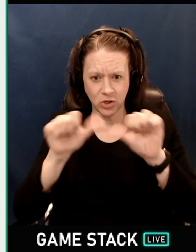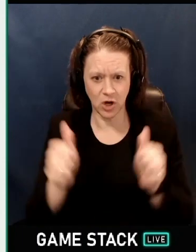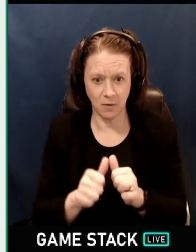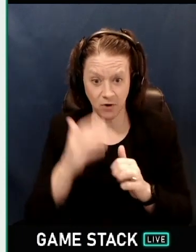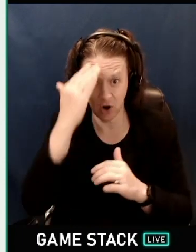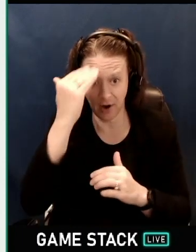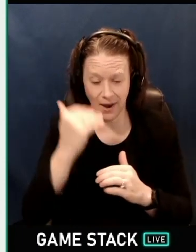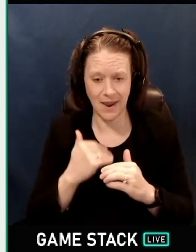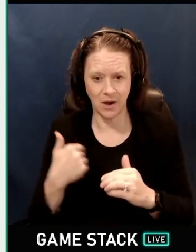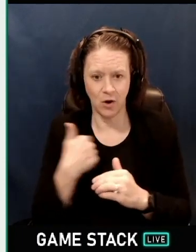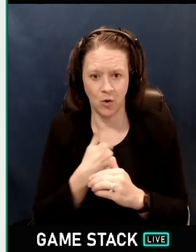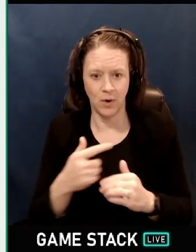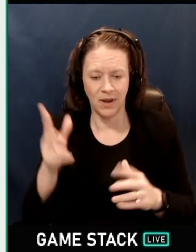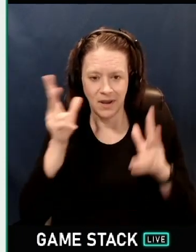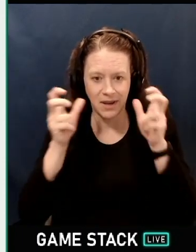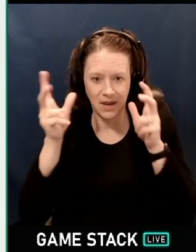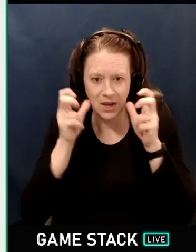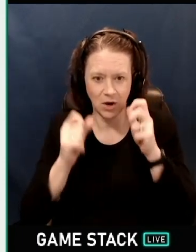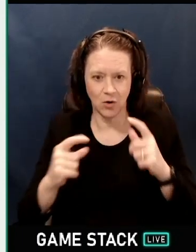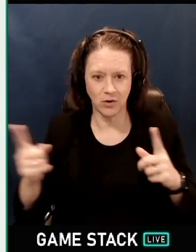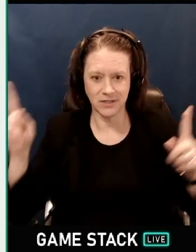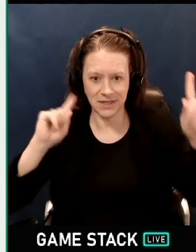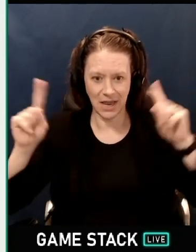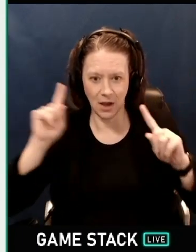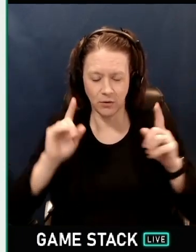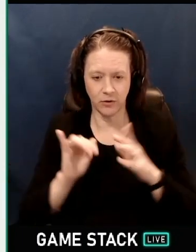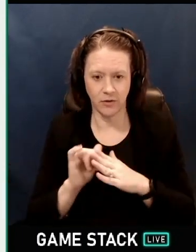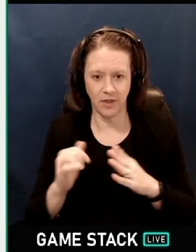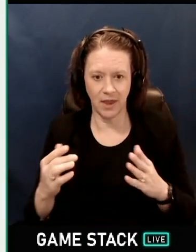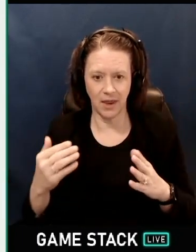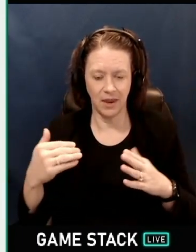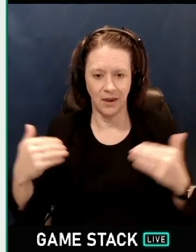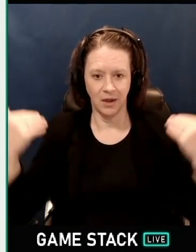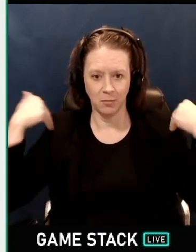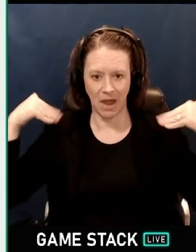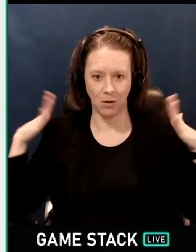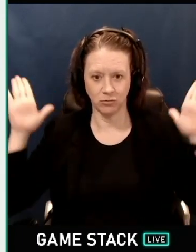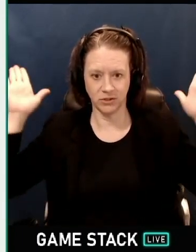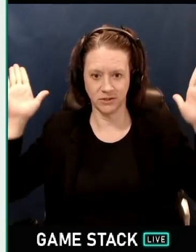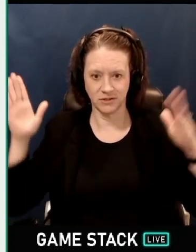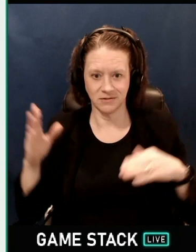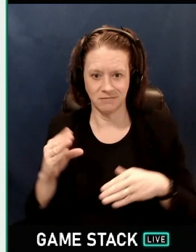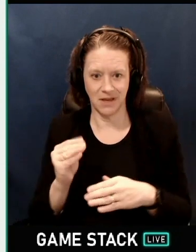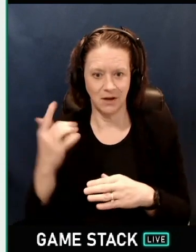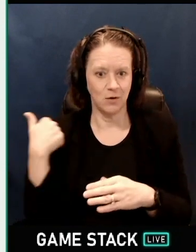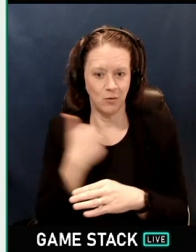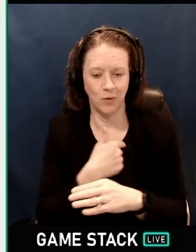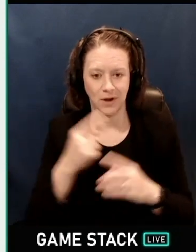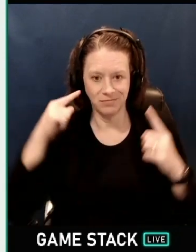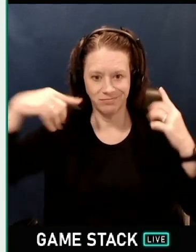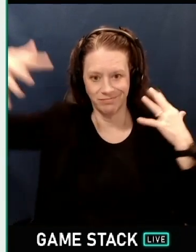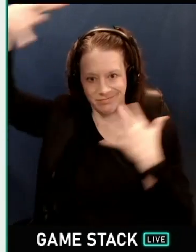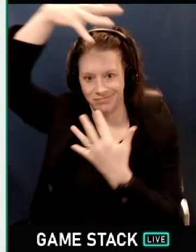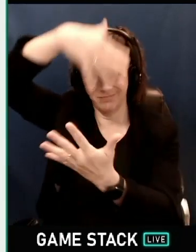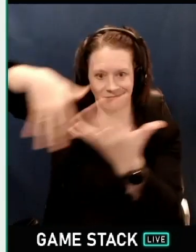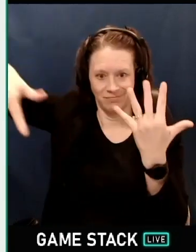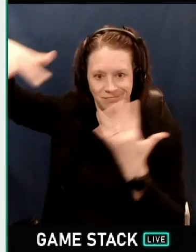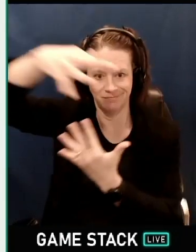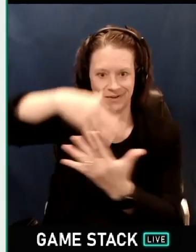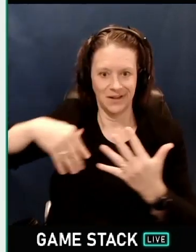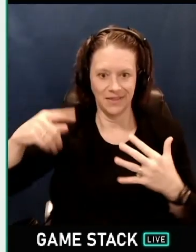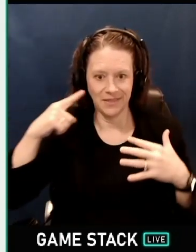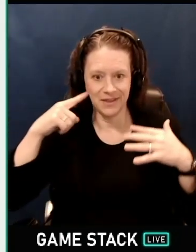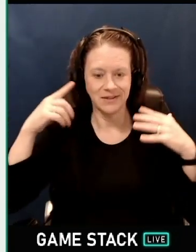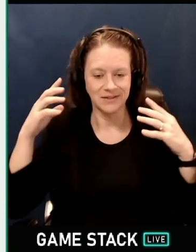they bounce off our shoulders, they move around our heads, and that's how we localize and